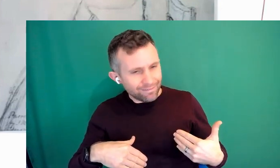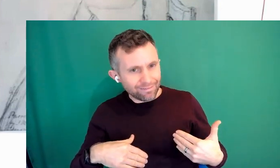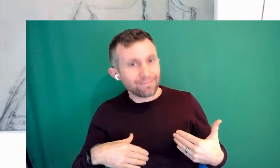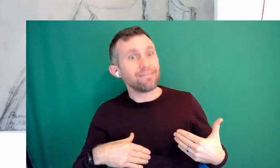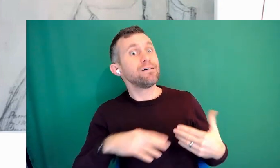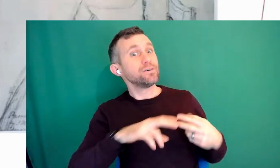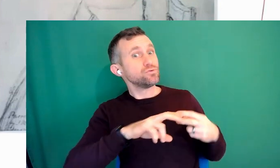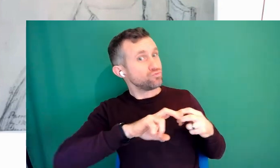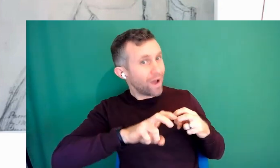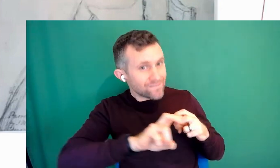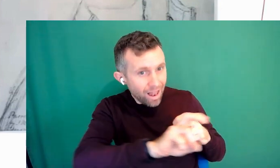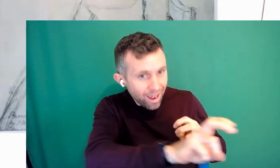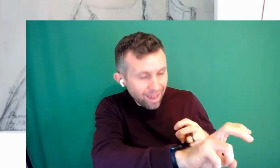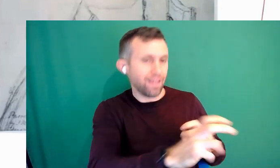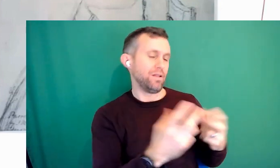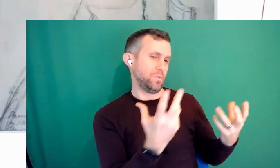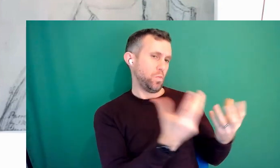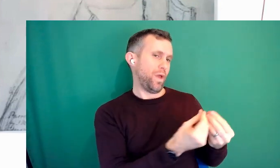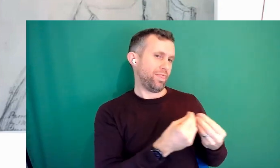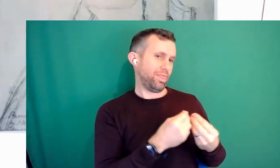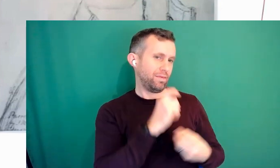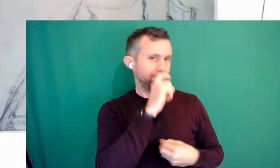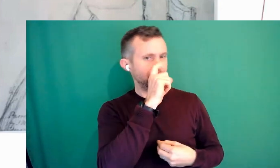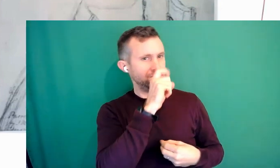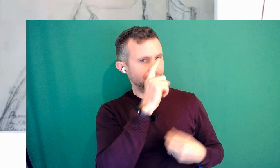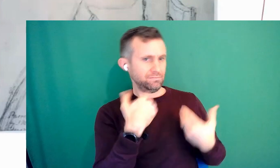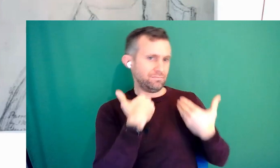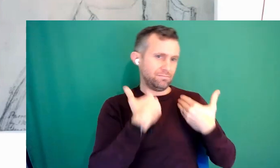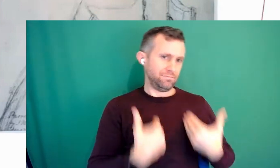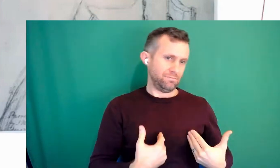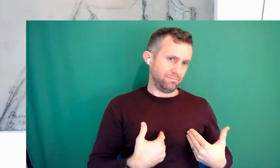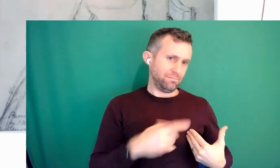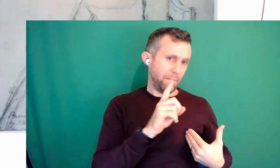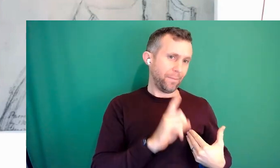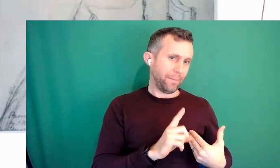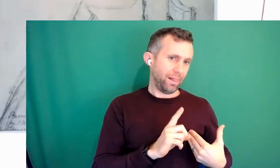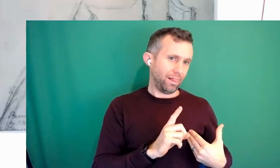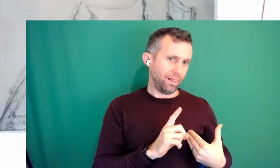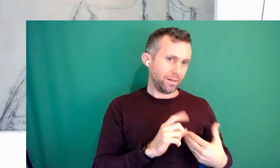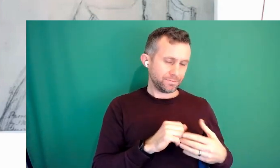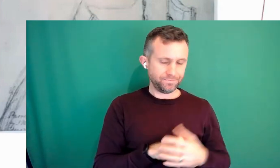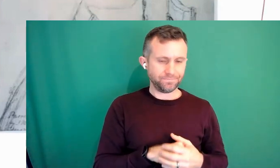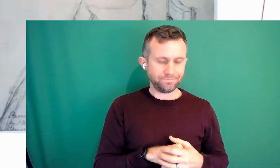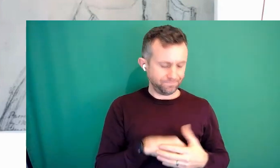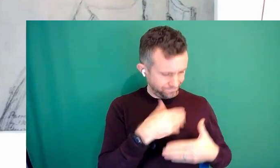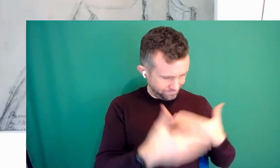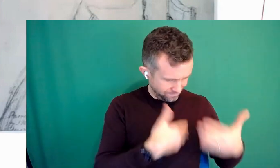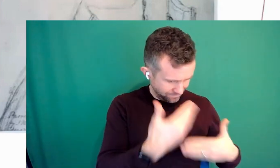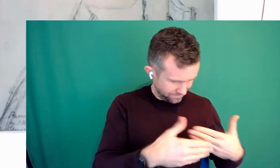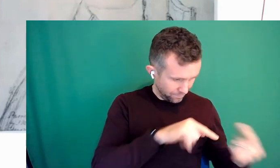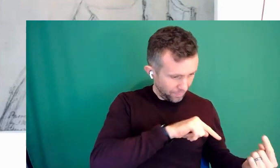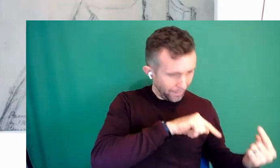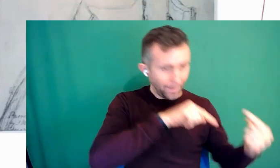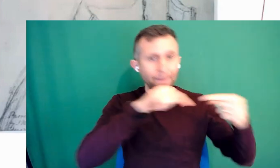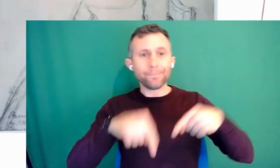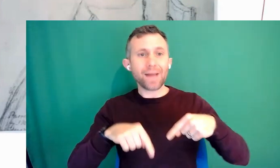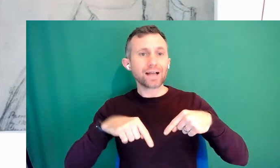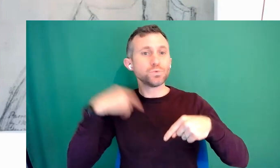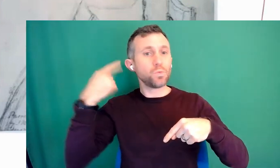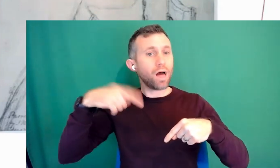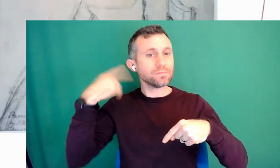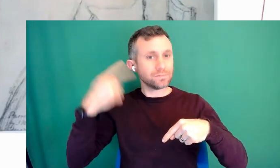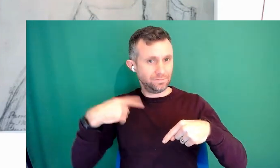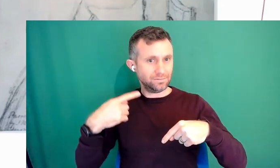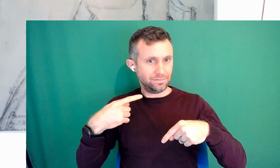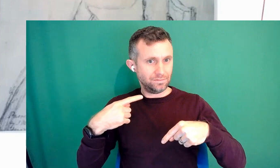Her face has the most detail, her hair tied up in the fashion of the time, her high collared dress and gloved hands only faintly